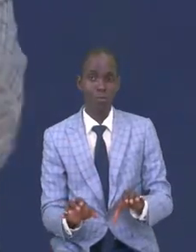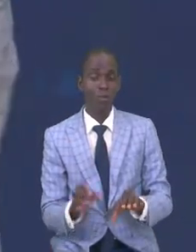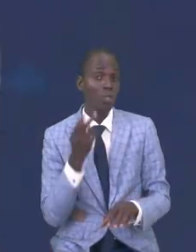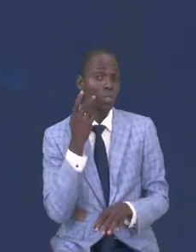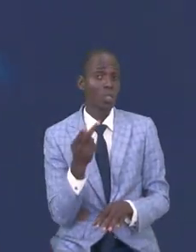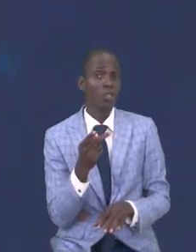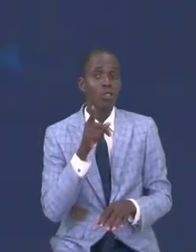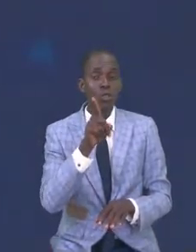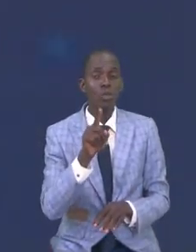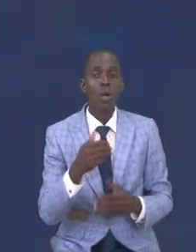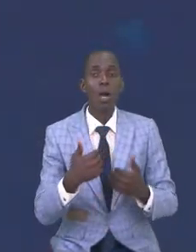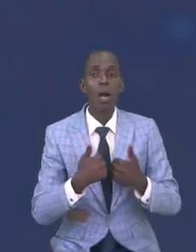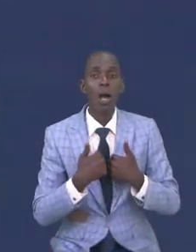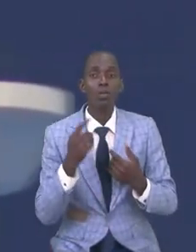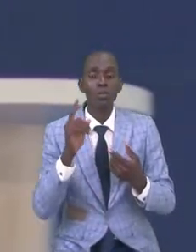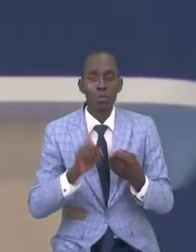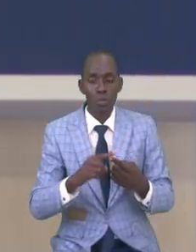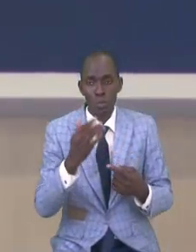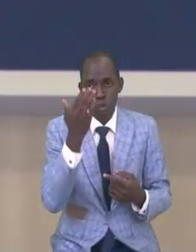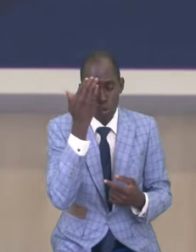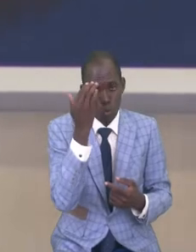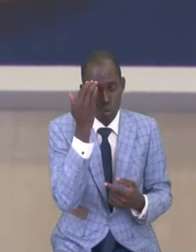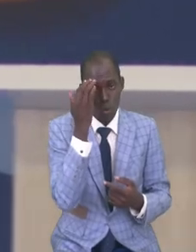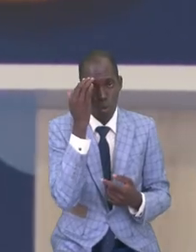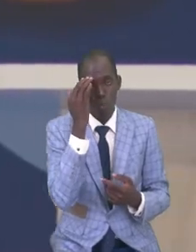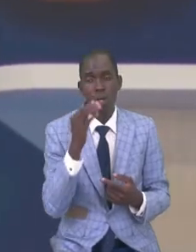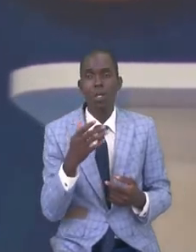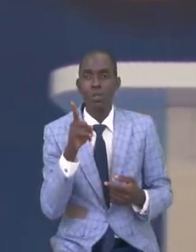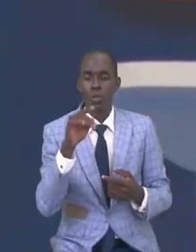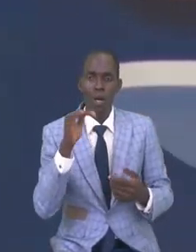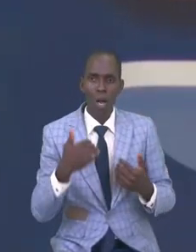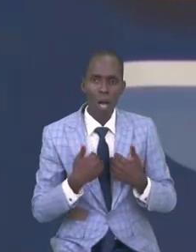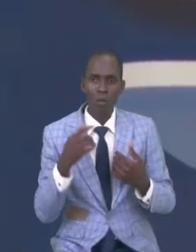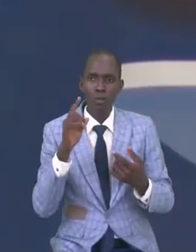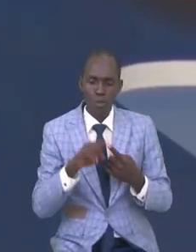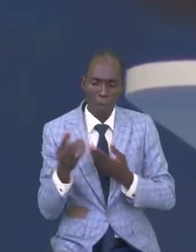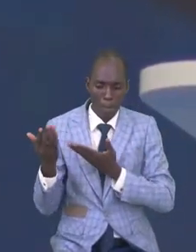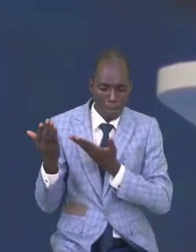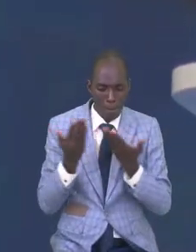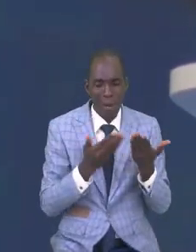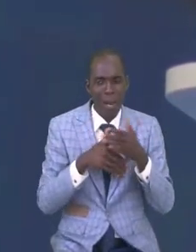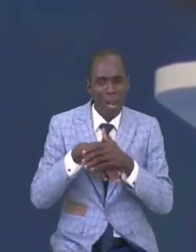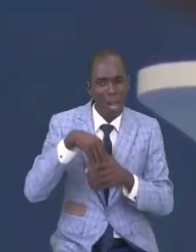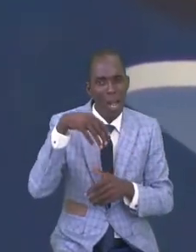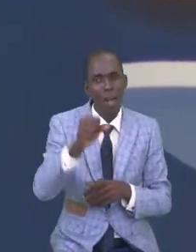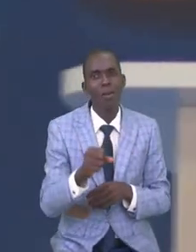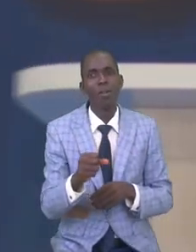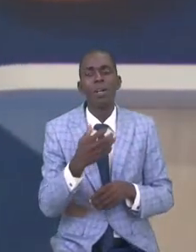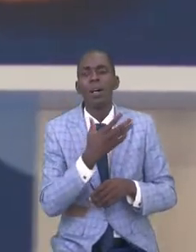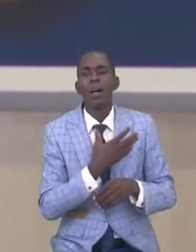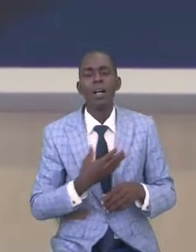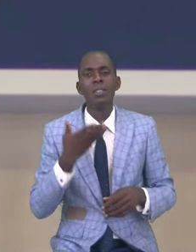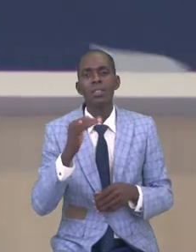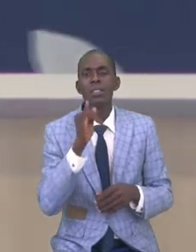you have to identify and you have to bring out. And if they used to